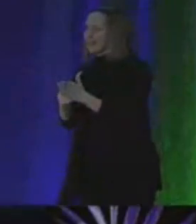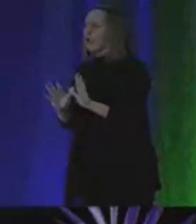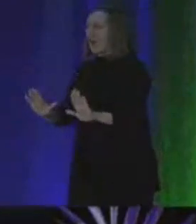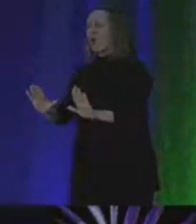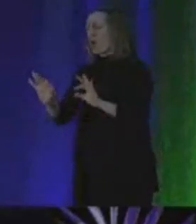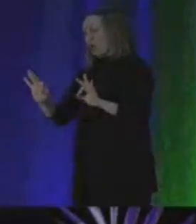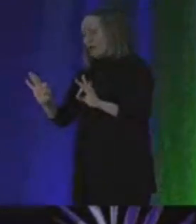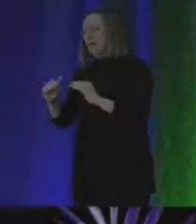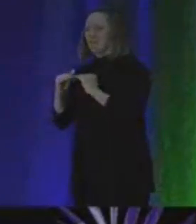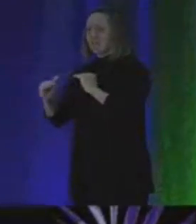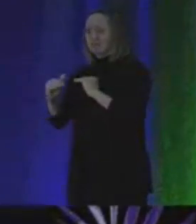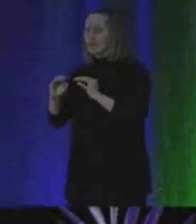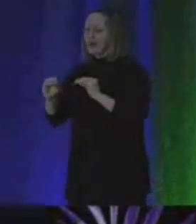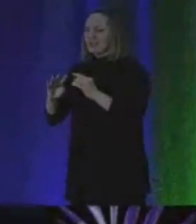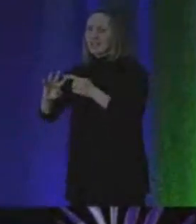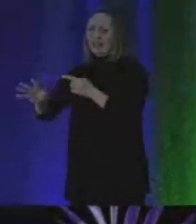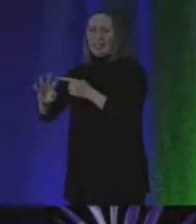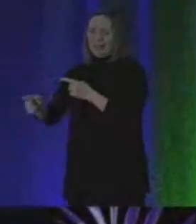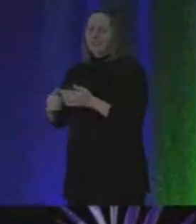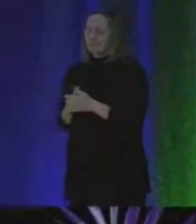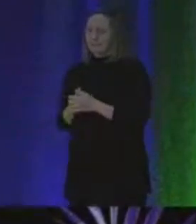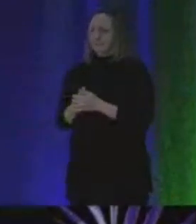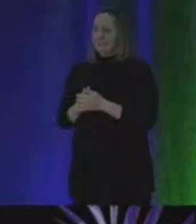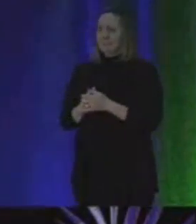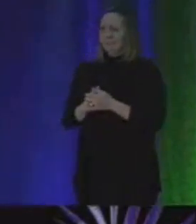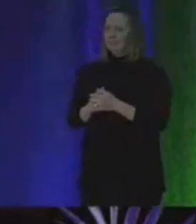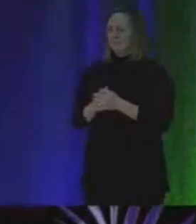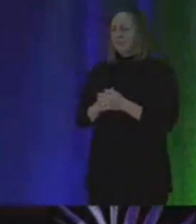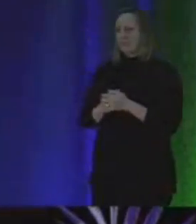There's nothing's leaking out here.